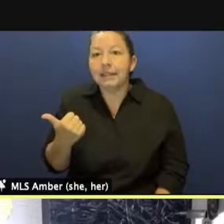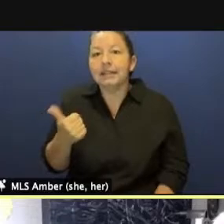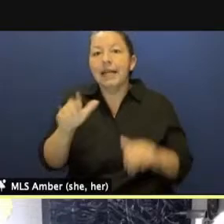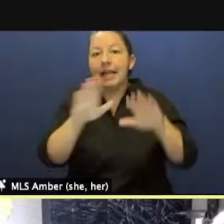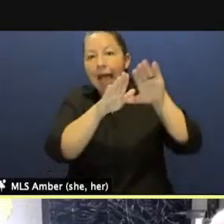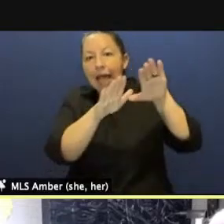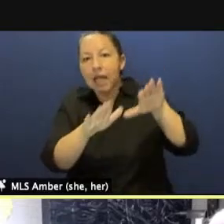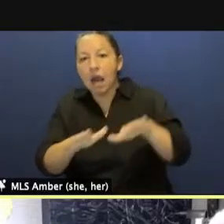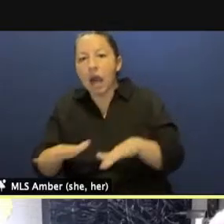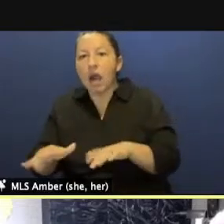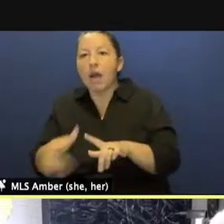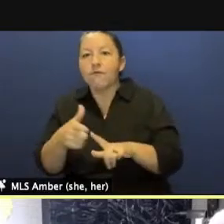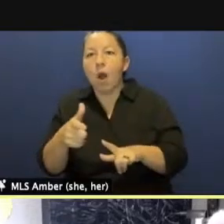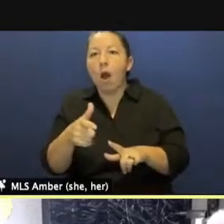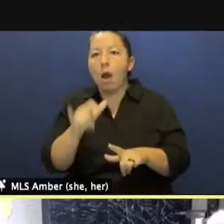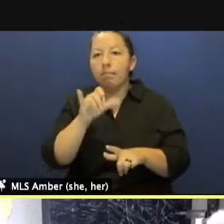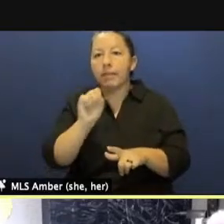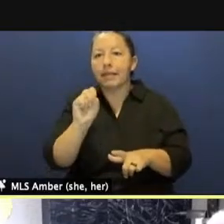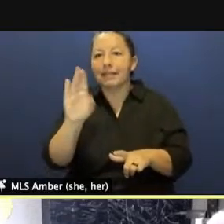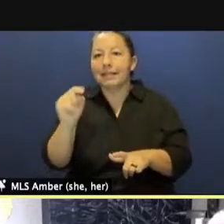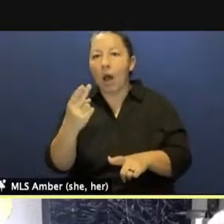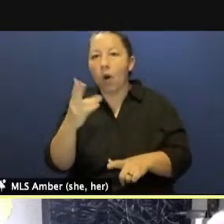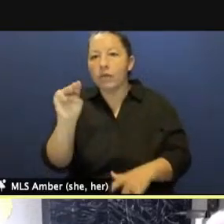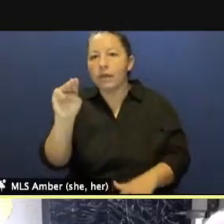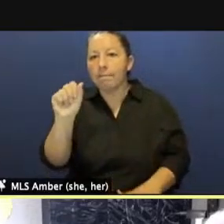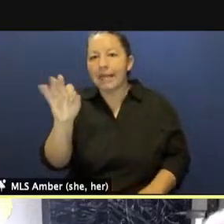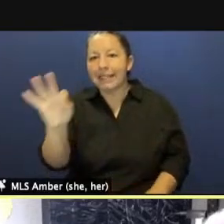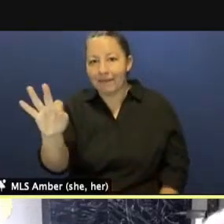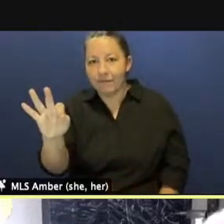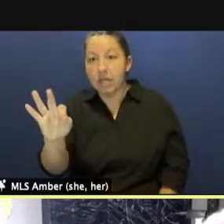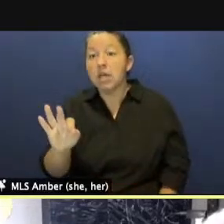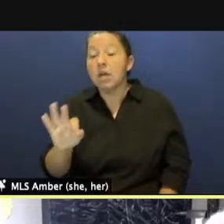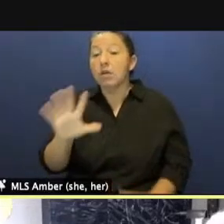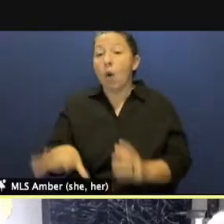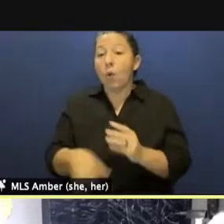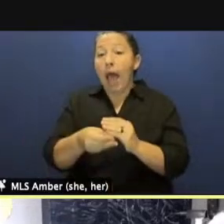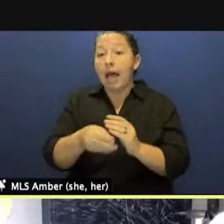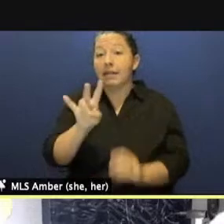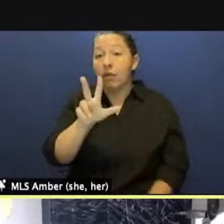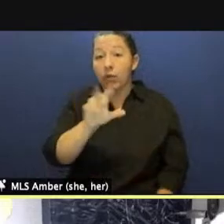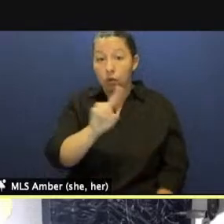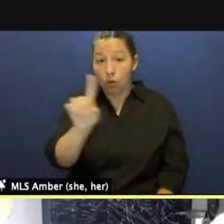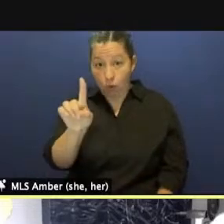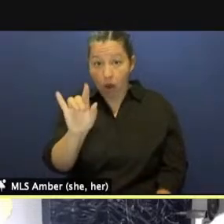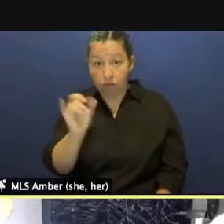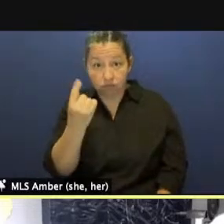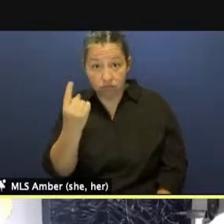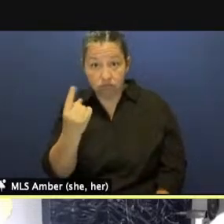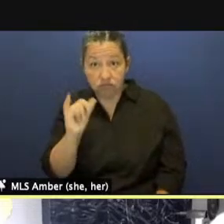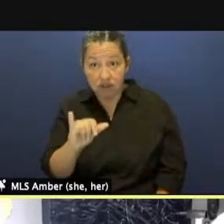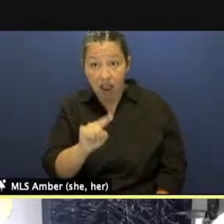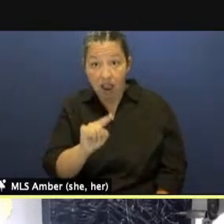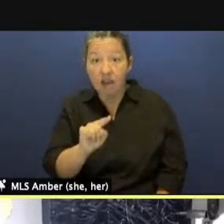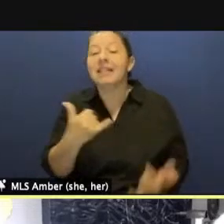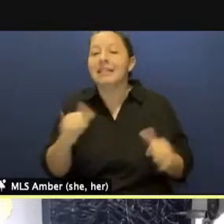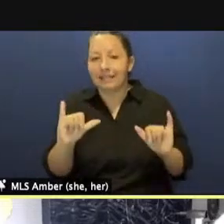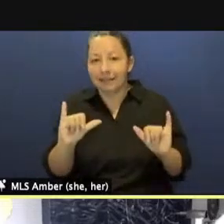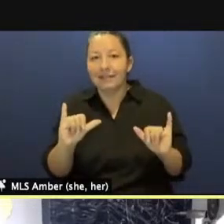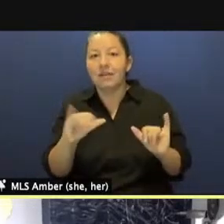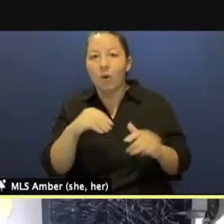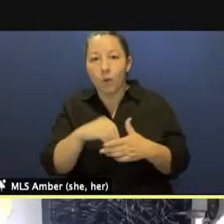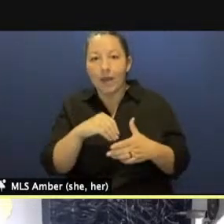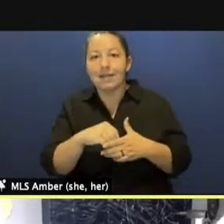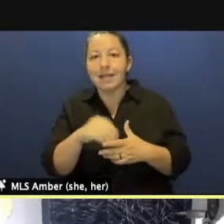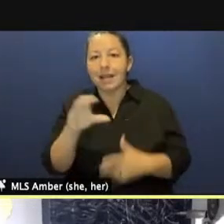Massif. In addition to the 73001, which still resides within the core